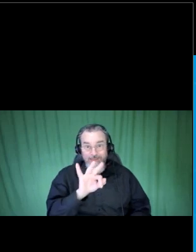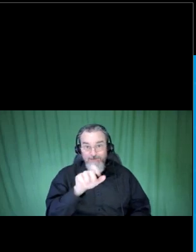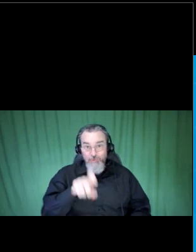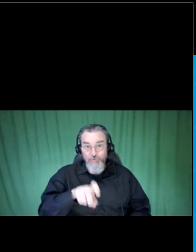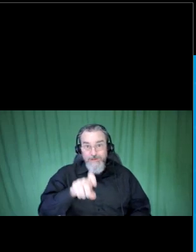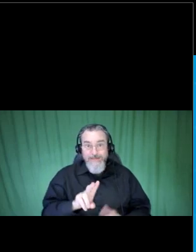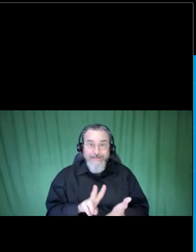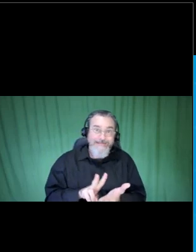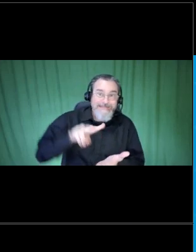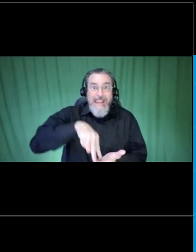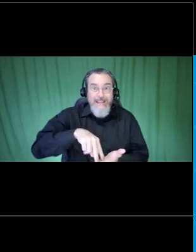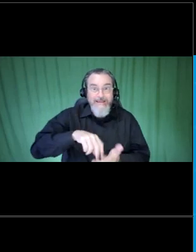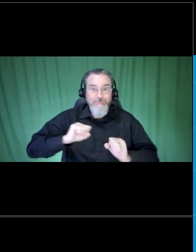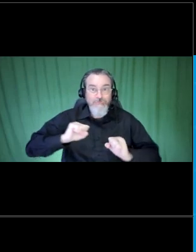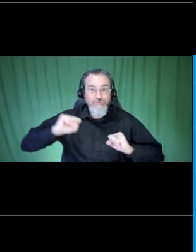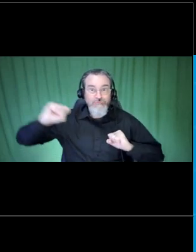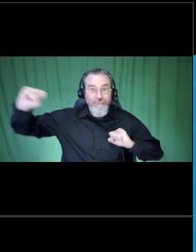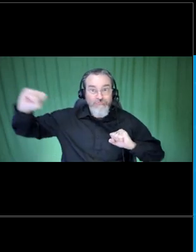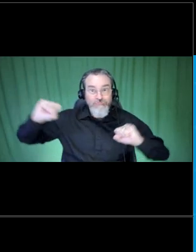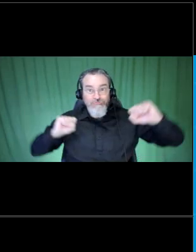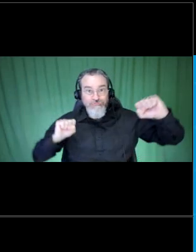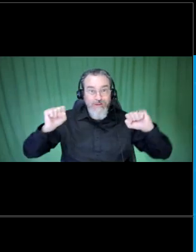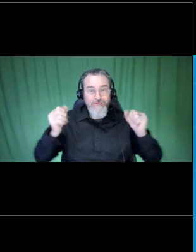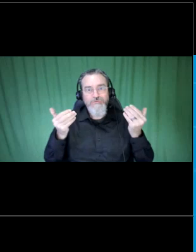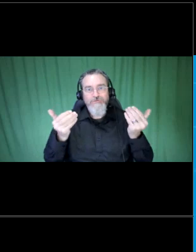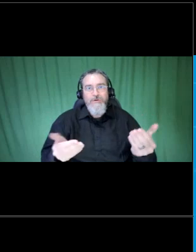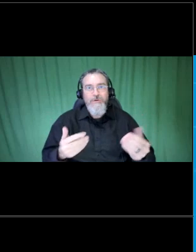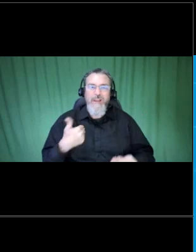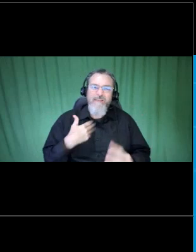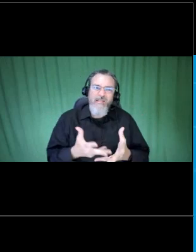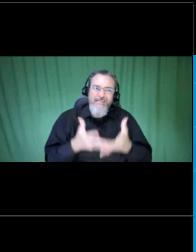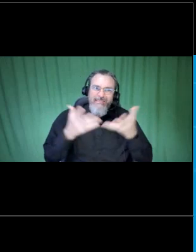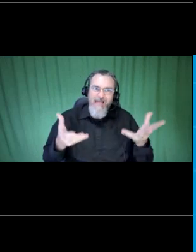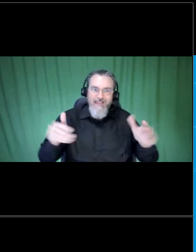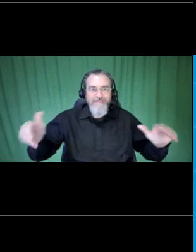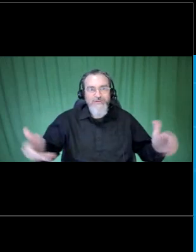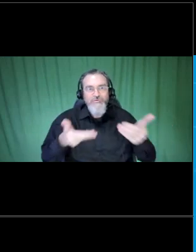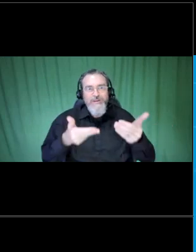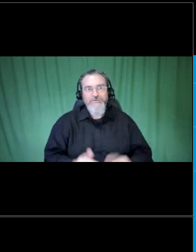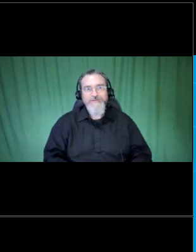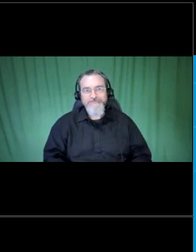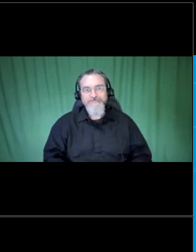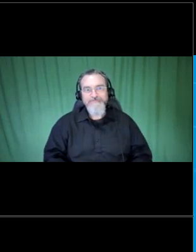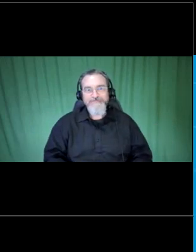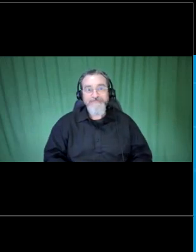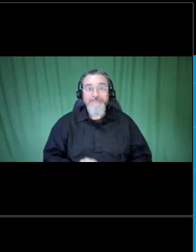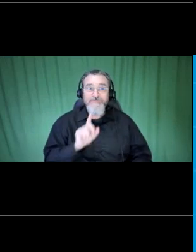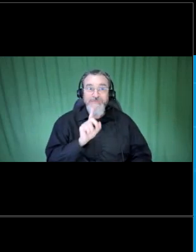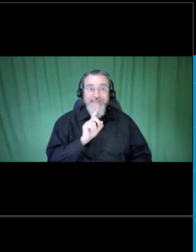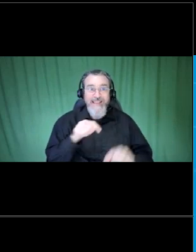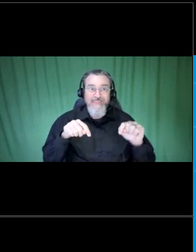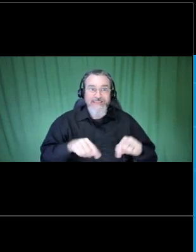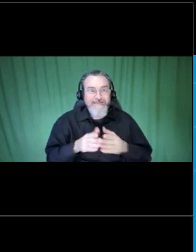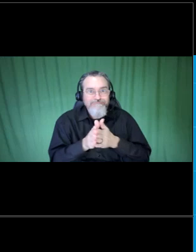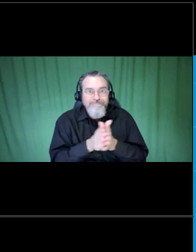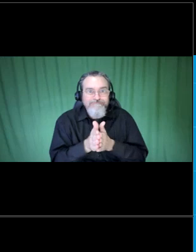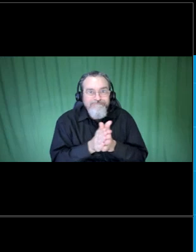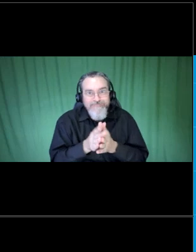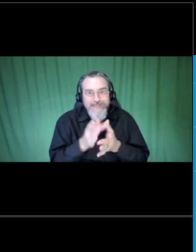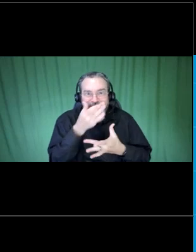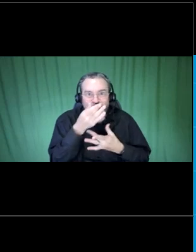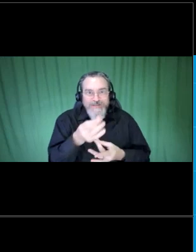to do so. We have lots of introductions, but I swear this is all super interesting to me. So I'm excited to